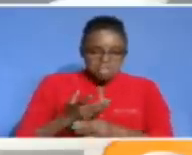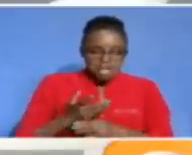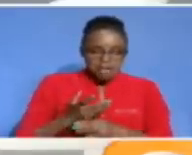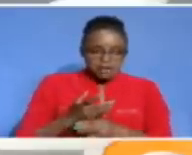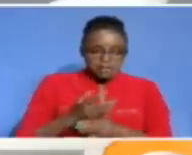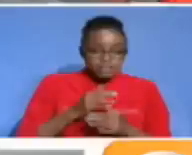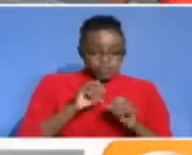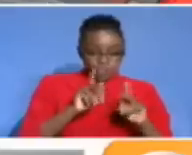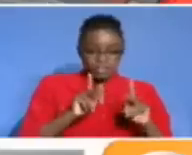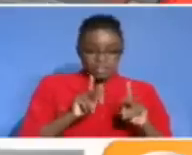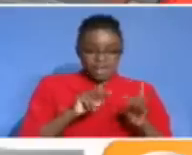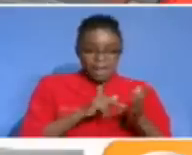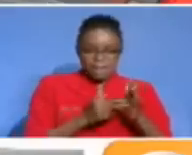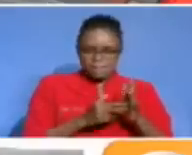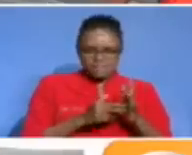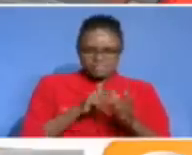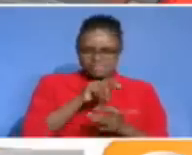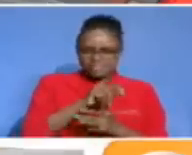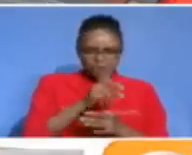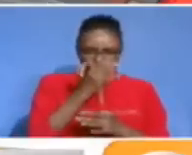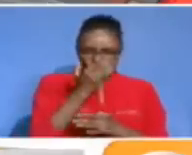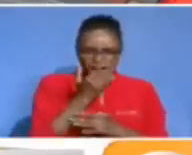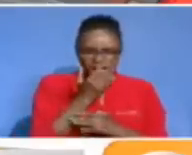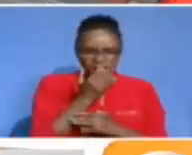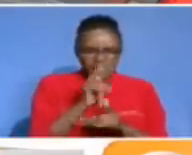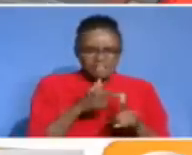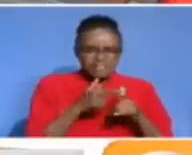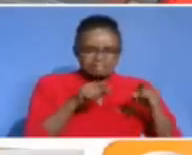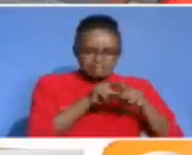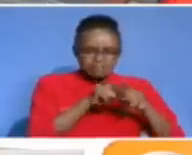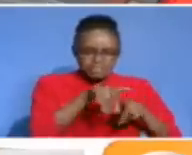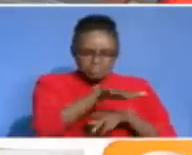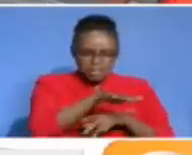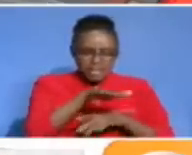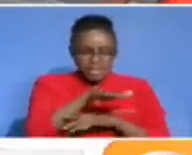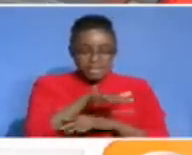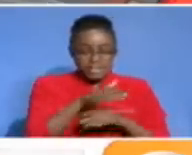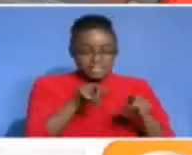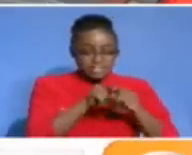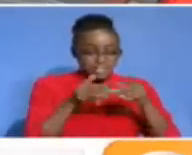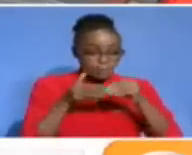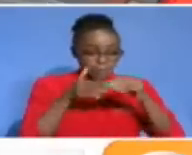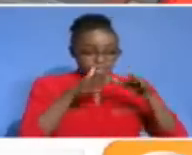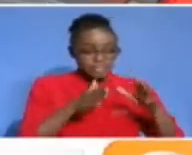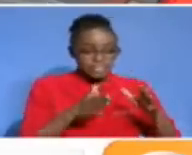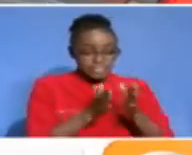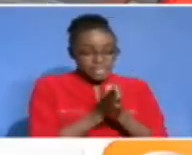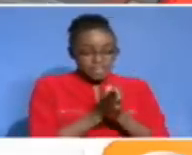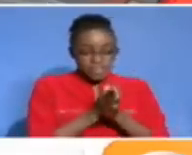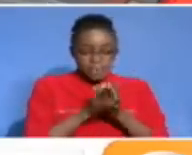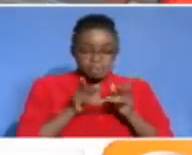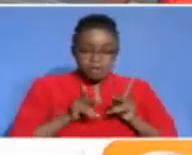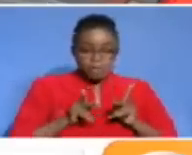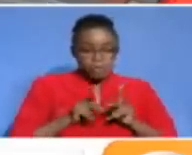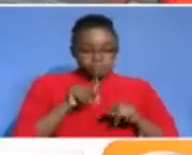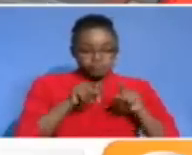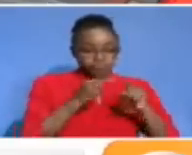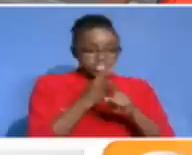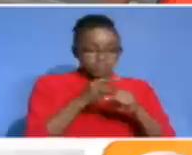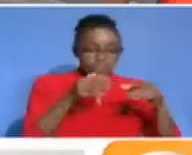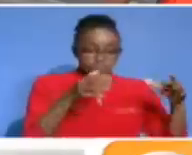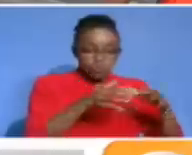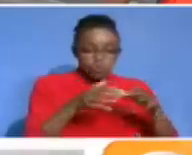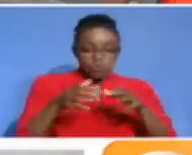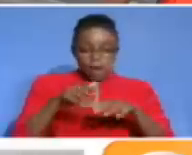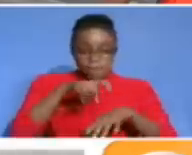Okay? Yeah. And why should we not be on the scene as leaders and captains of these various companies and